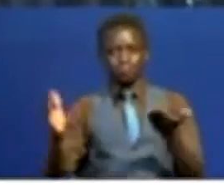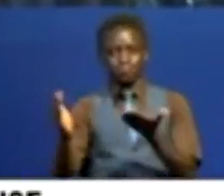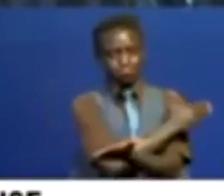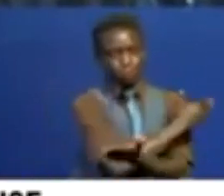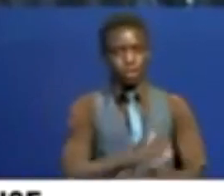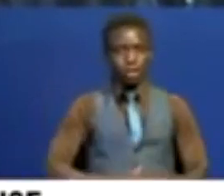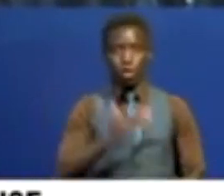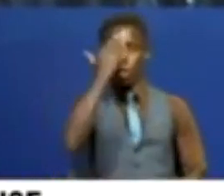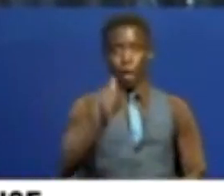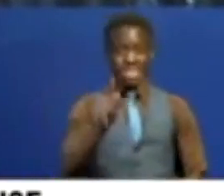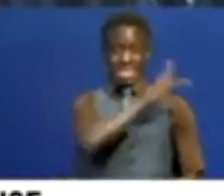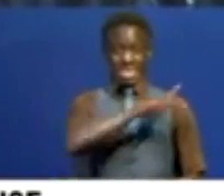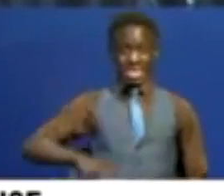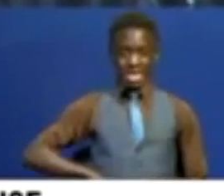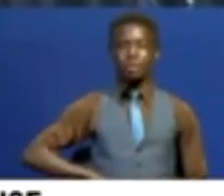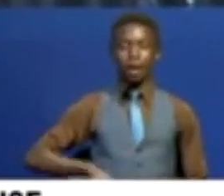himself is in town.